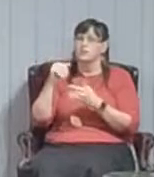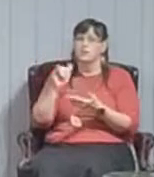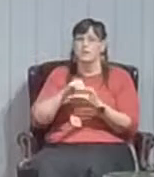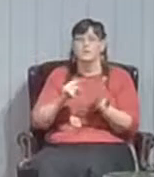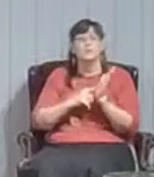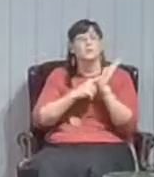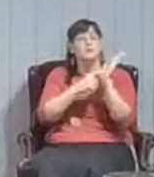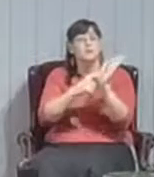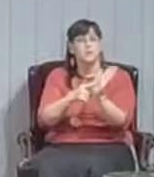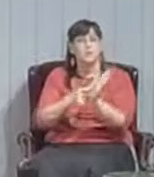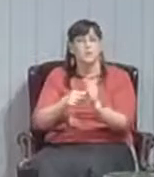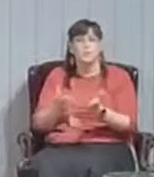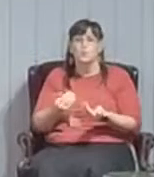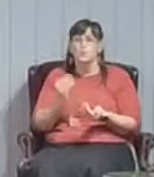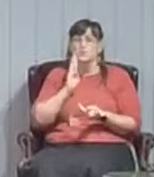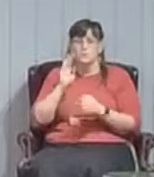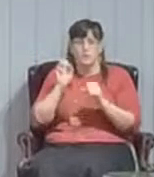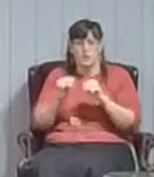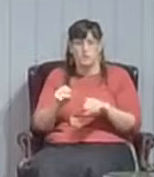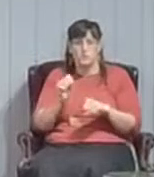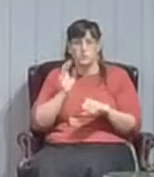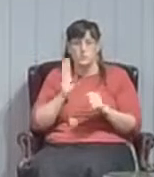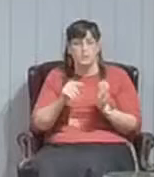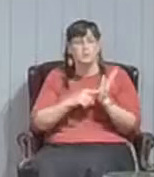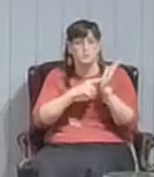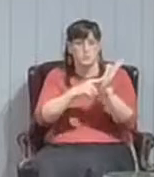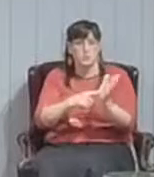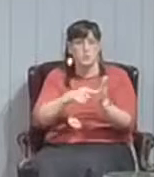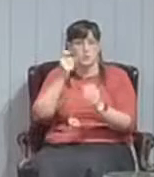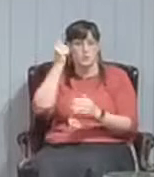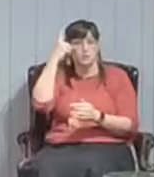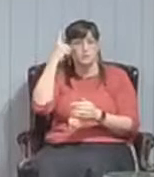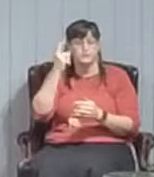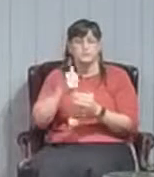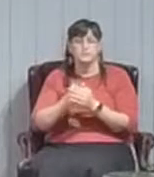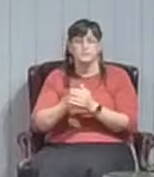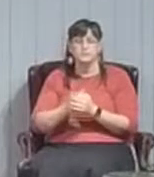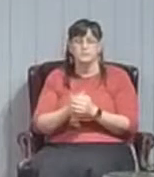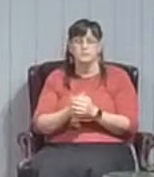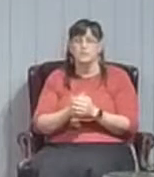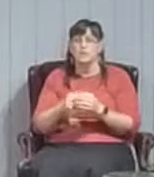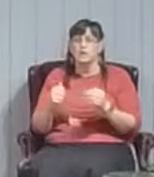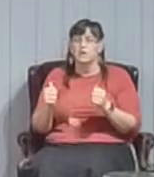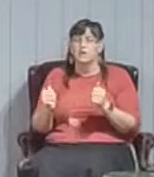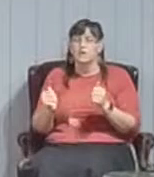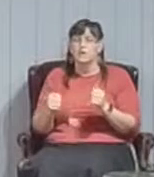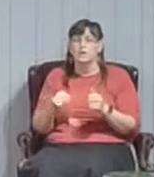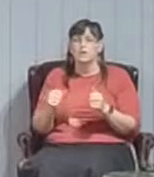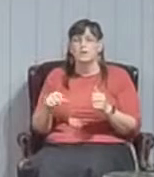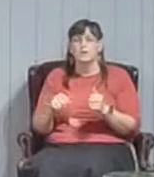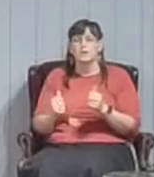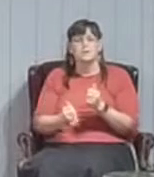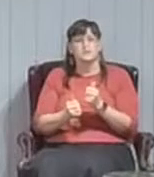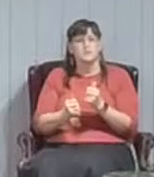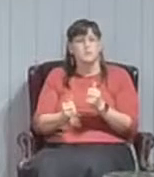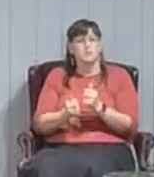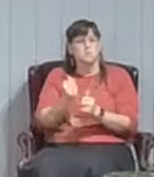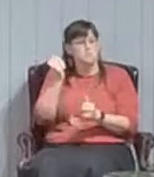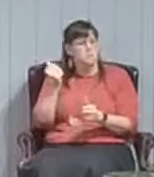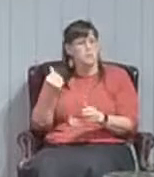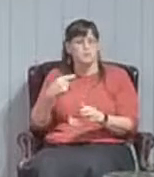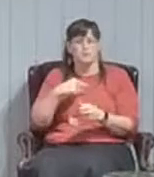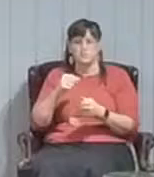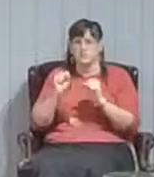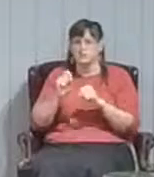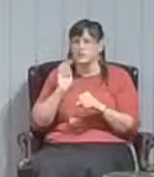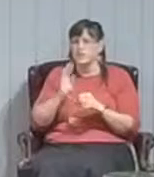clear. I want to be able to be clear, and I want to, as much of me as can be shoved aside, to be shoved aside